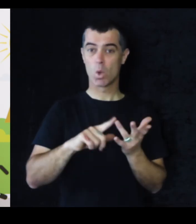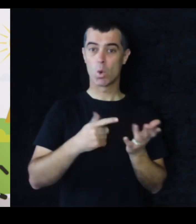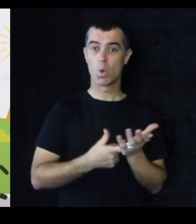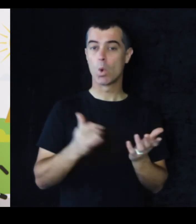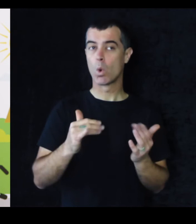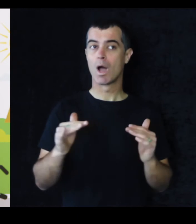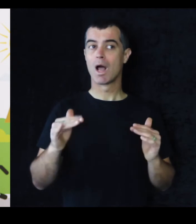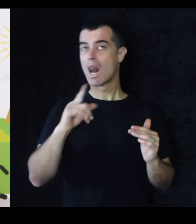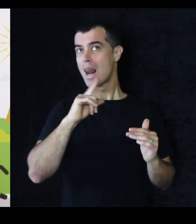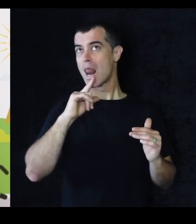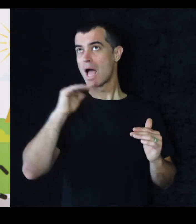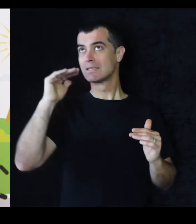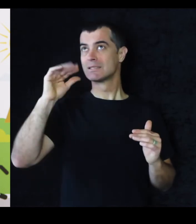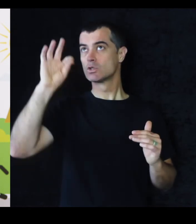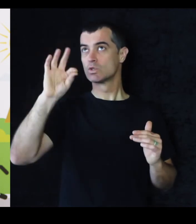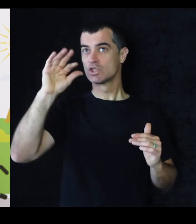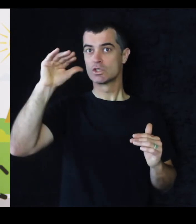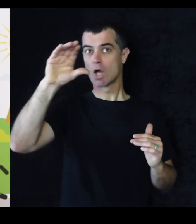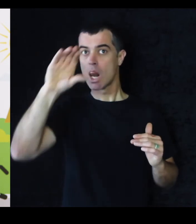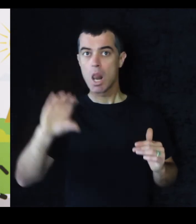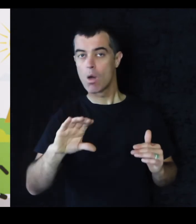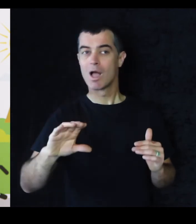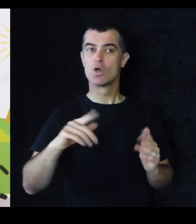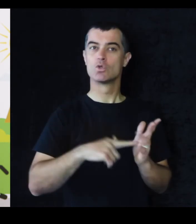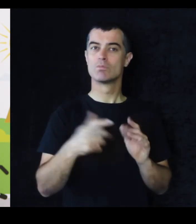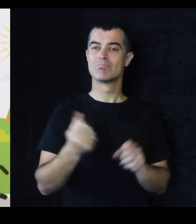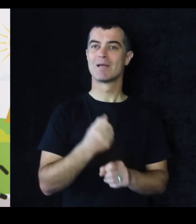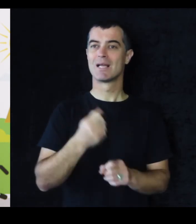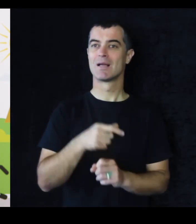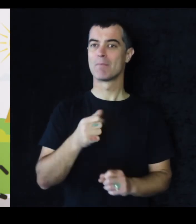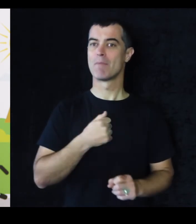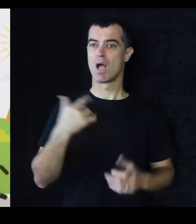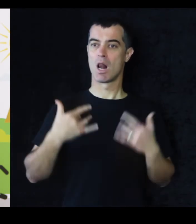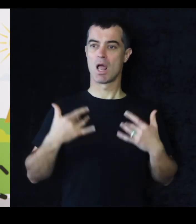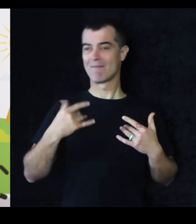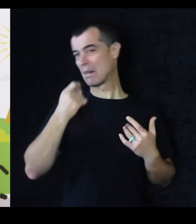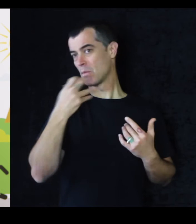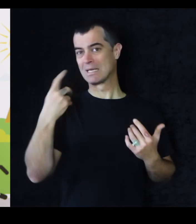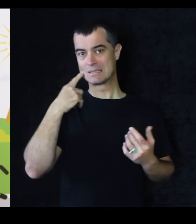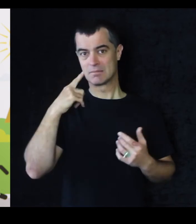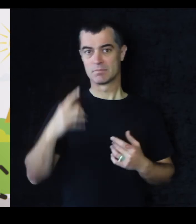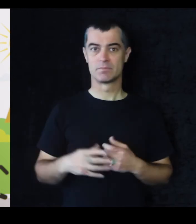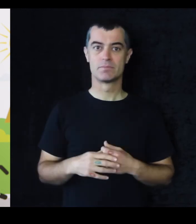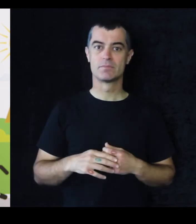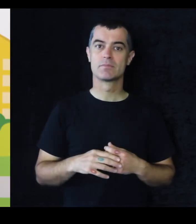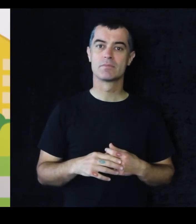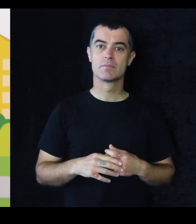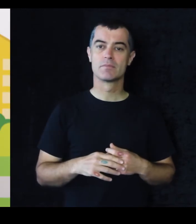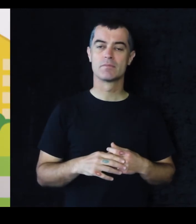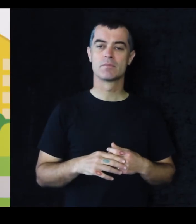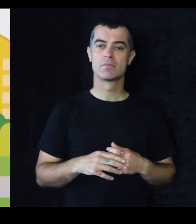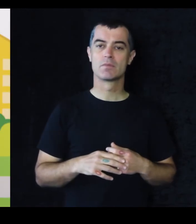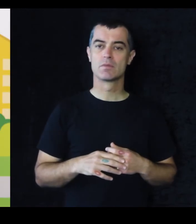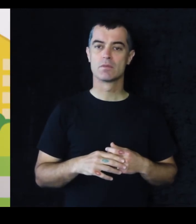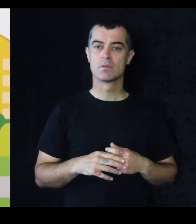or lower some light switches, things like that, just to make my life a little easier. As I've